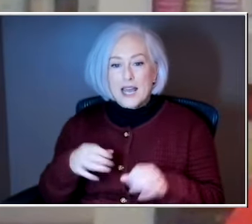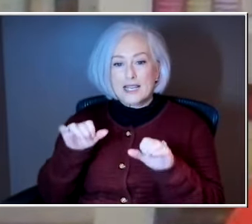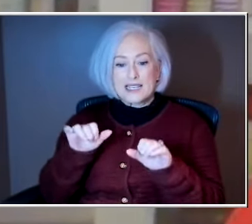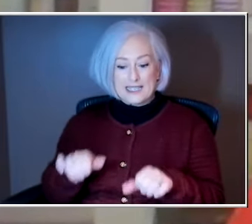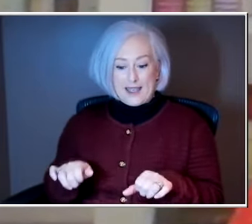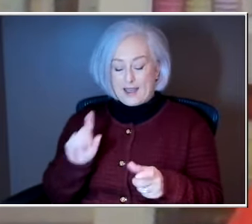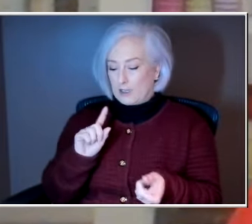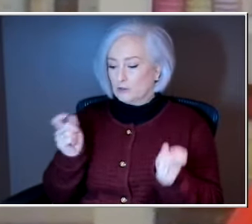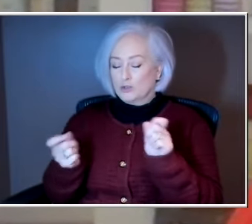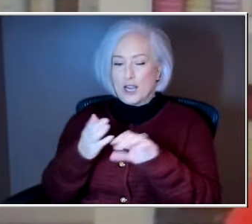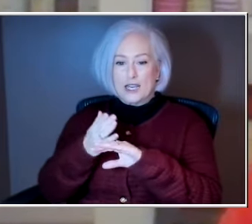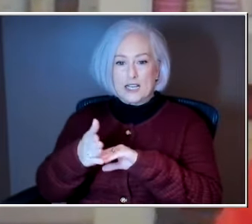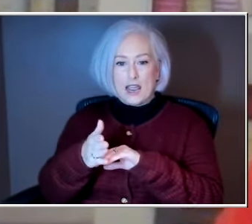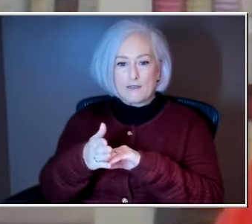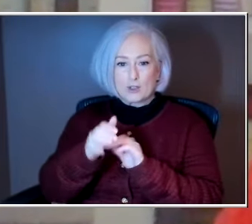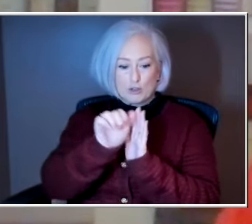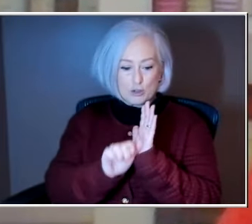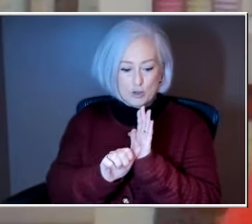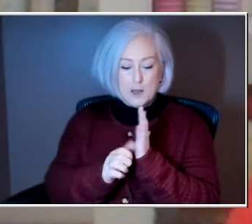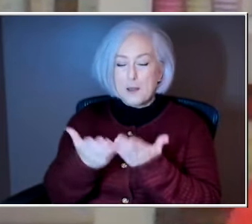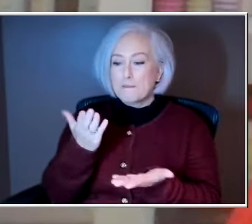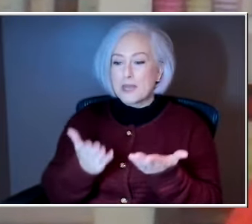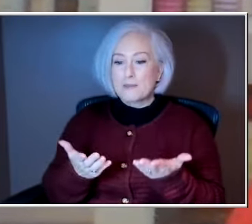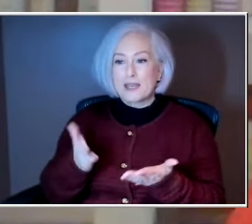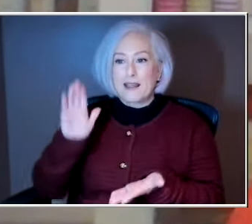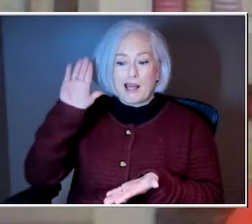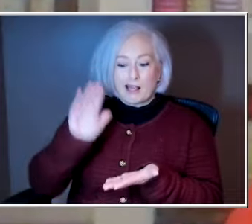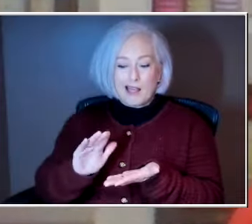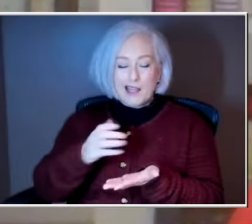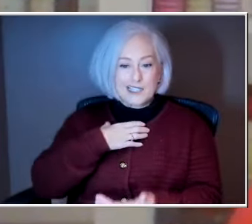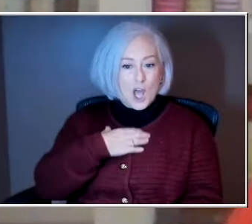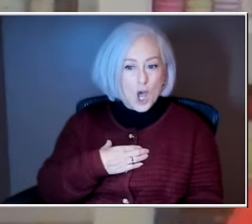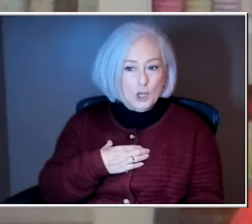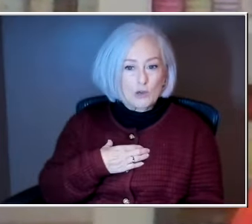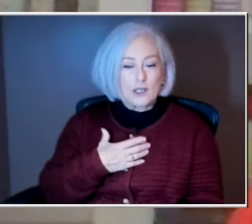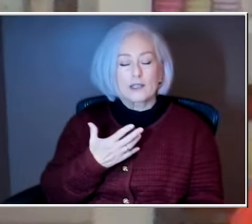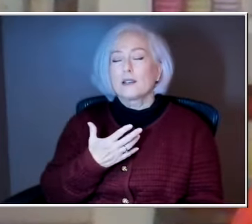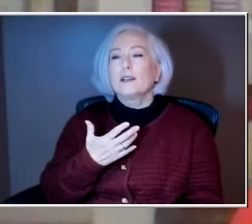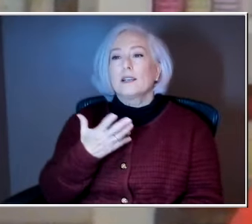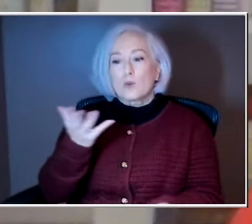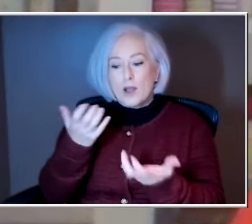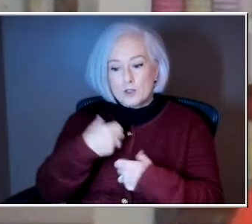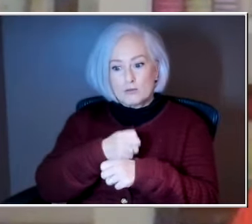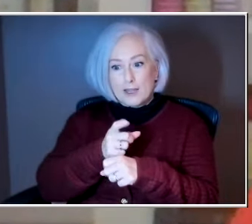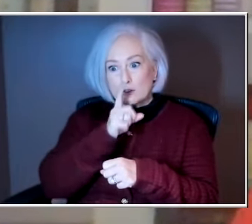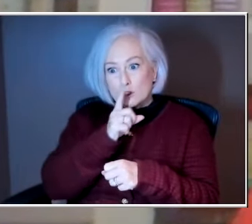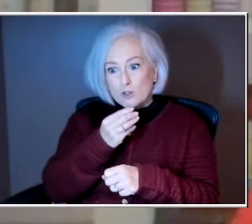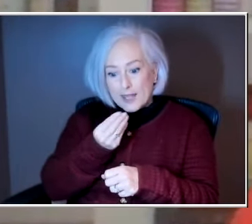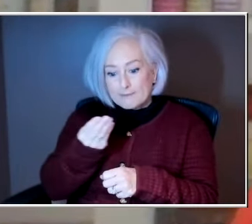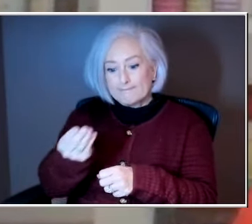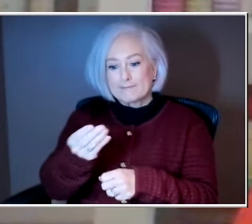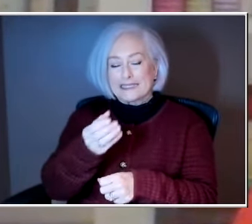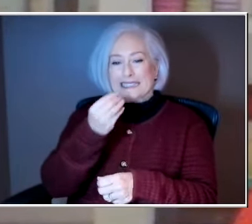changed after surgery where they may not feel as hungry. And so we do have to ensure that they're getting enough to eat as well. So gain enough